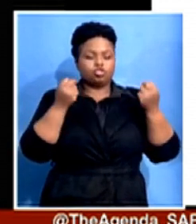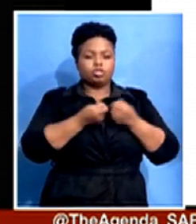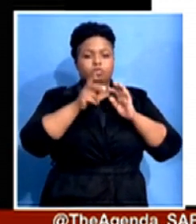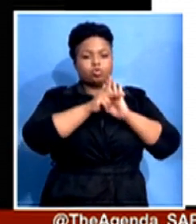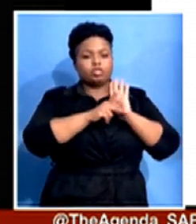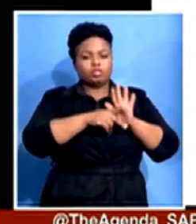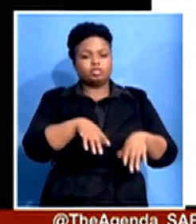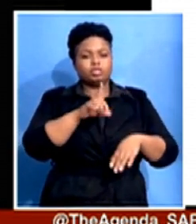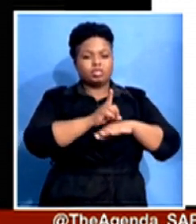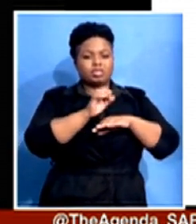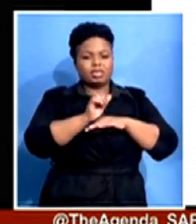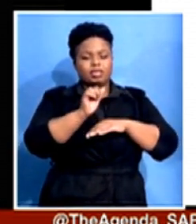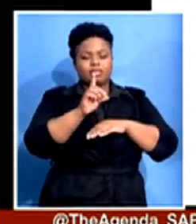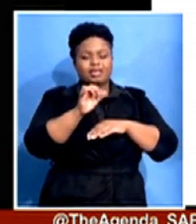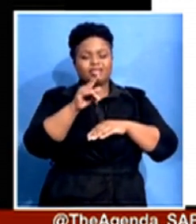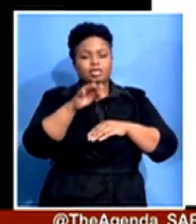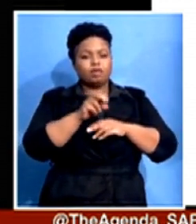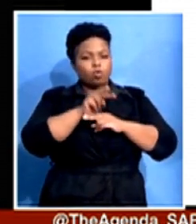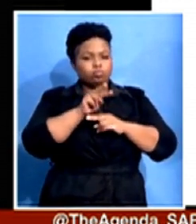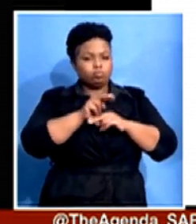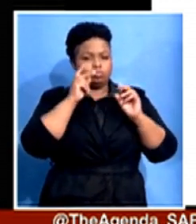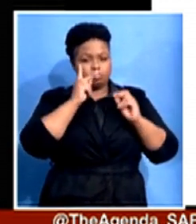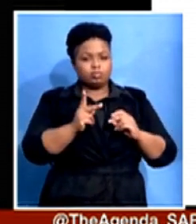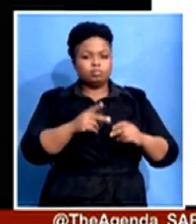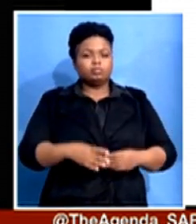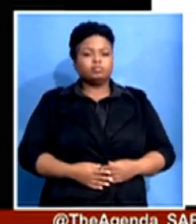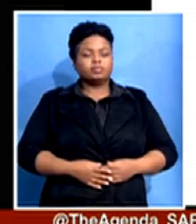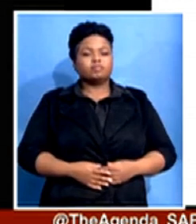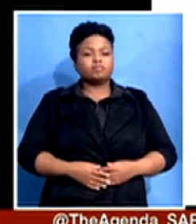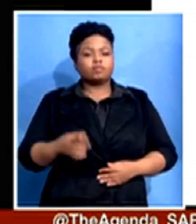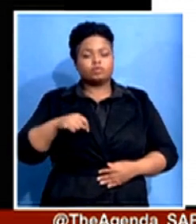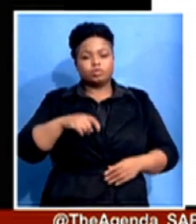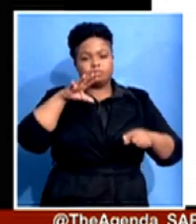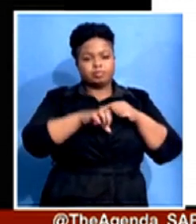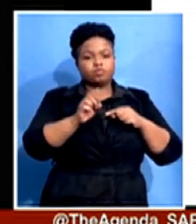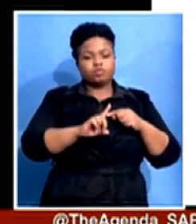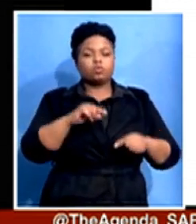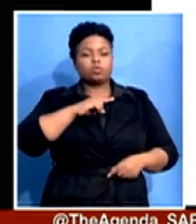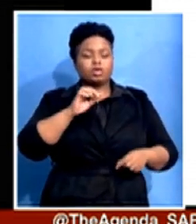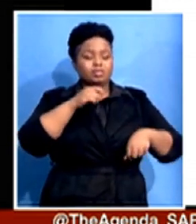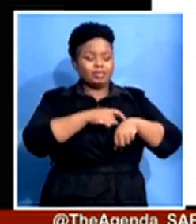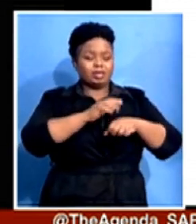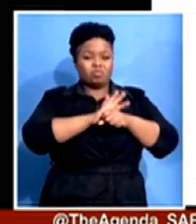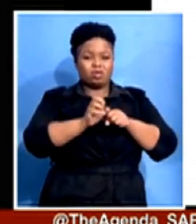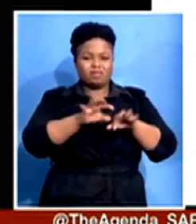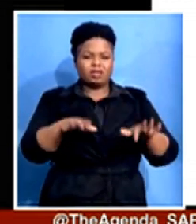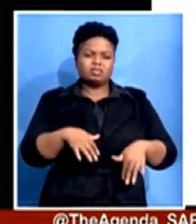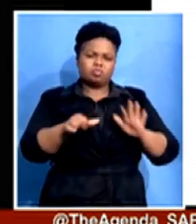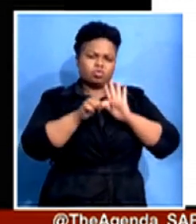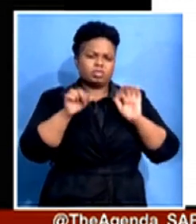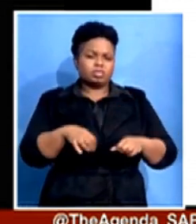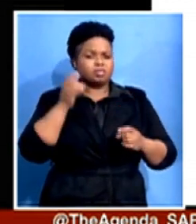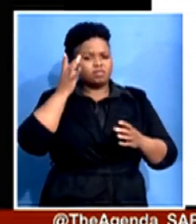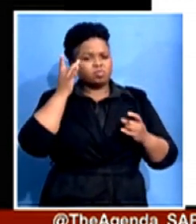learned was that during COVID, whilst it's useful to have data on what's happening in the health area, it